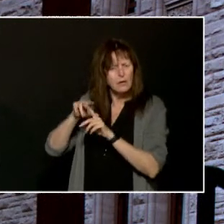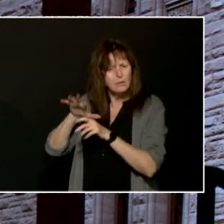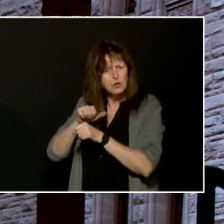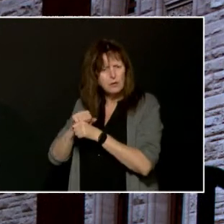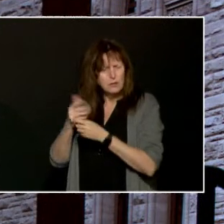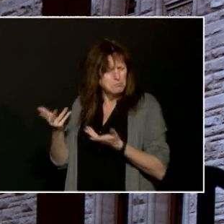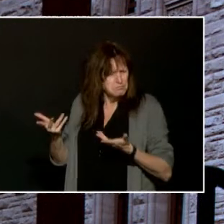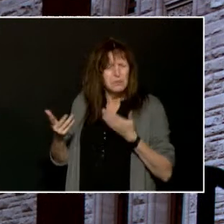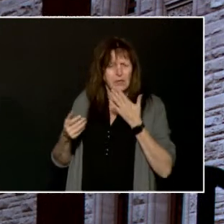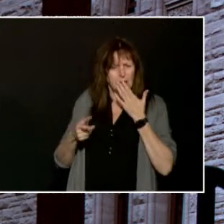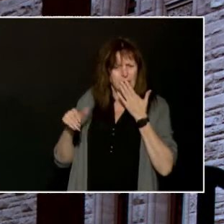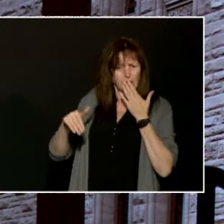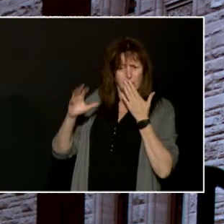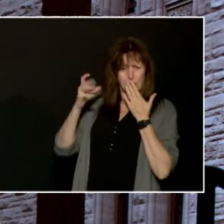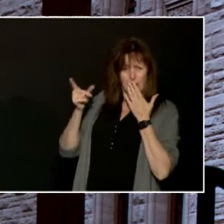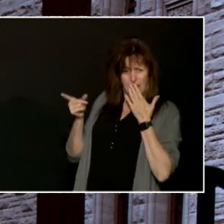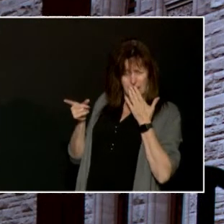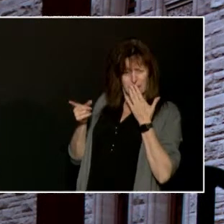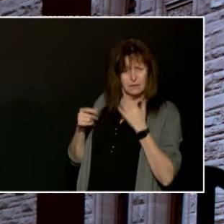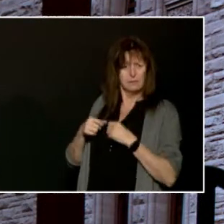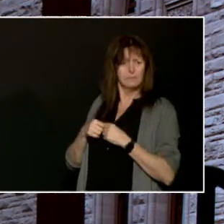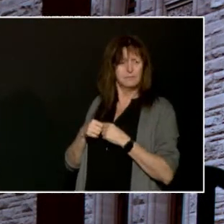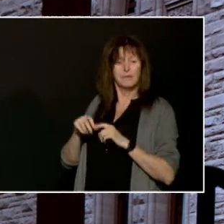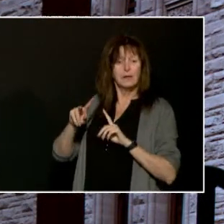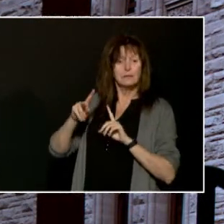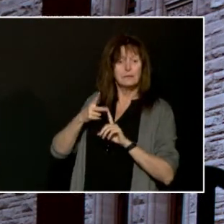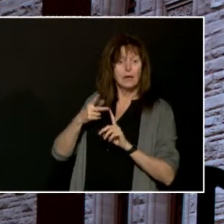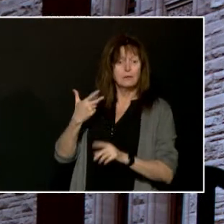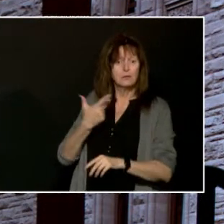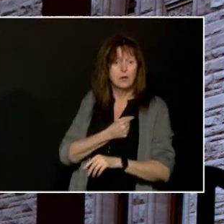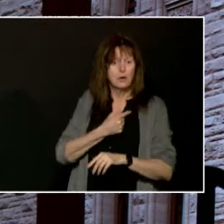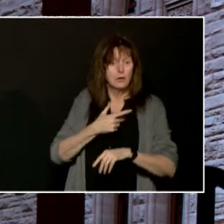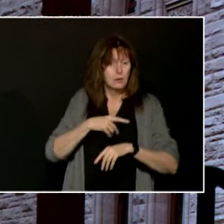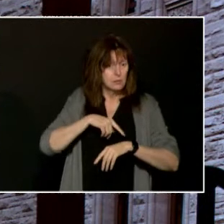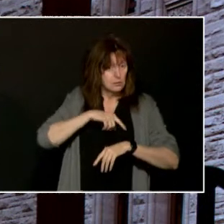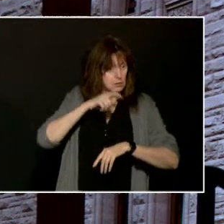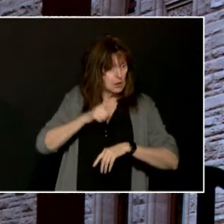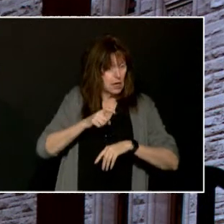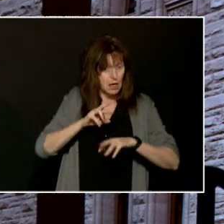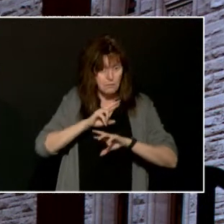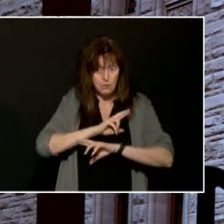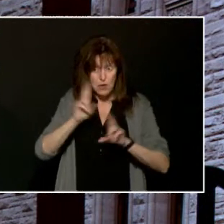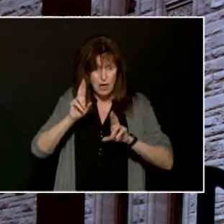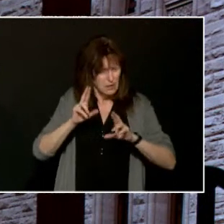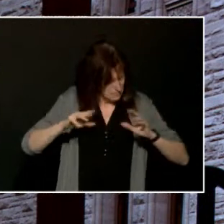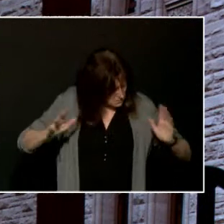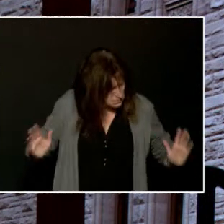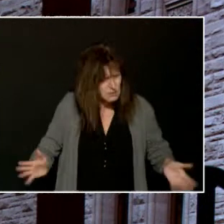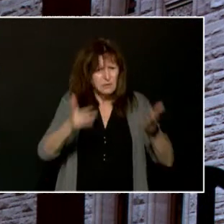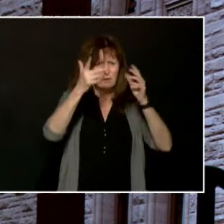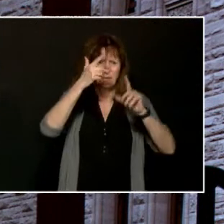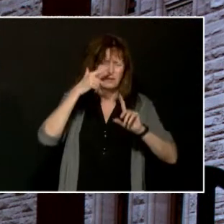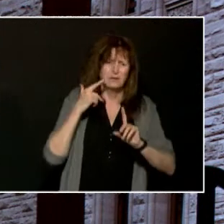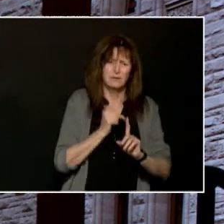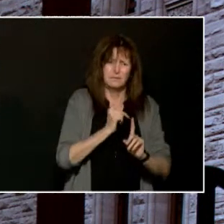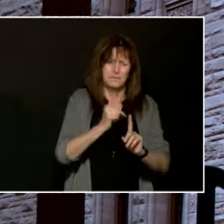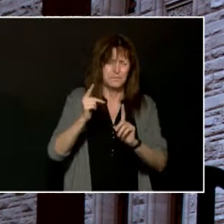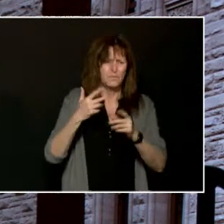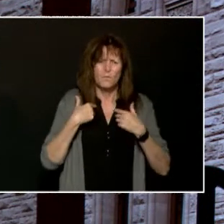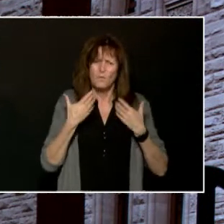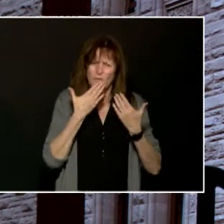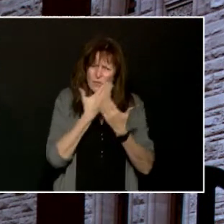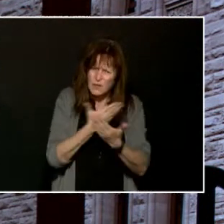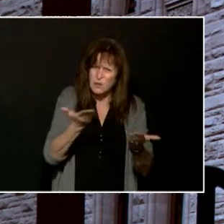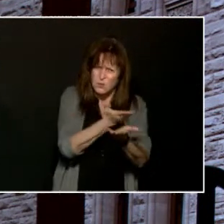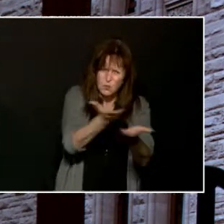turn comes, be ready to step up and take that. And so we're thankful for all the work that everybody is doing